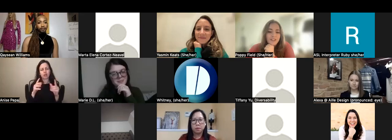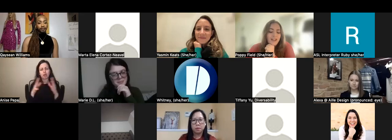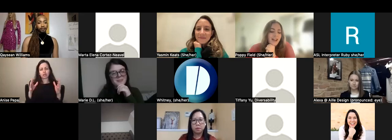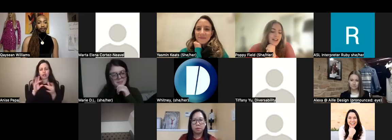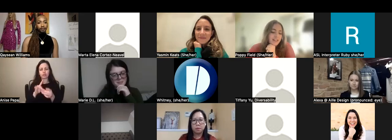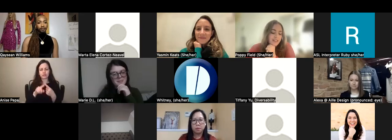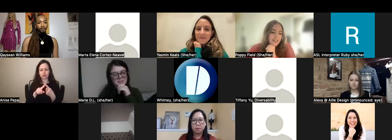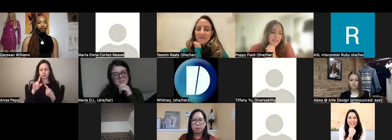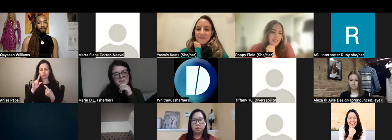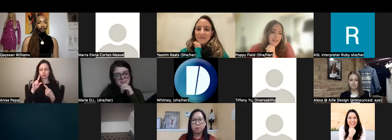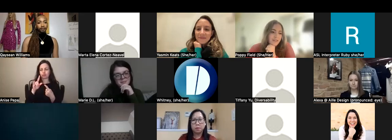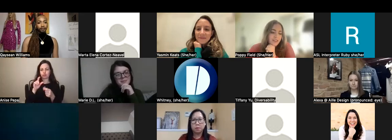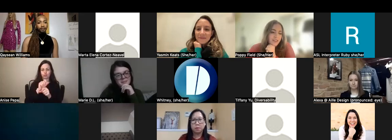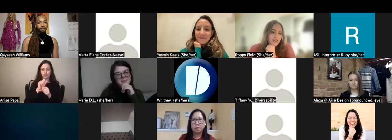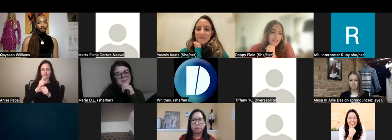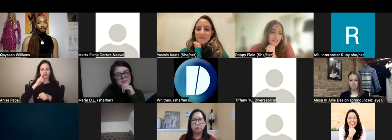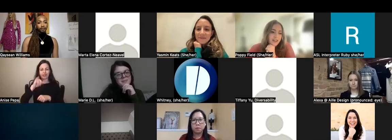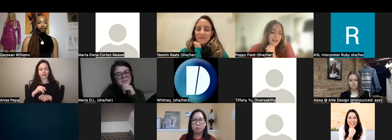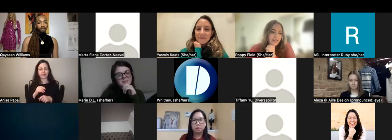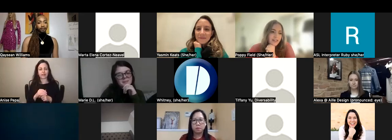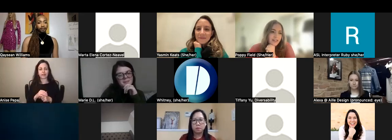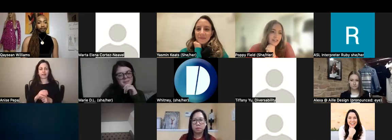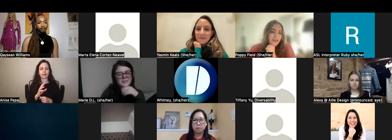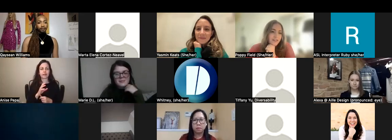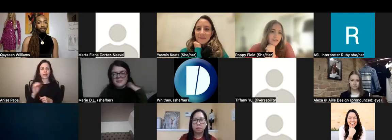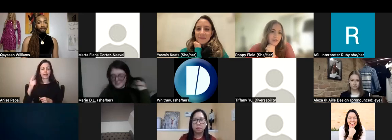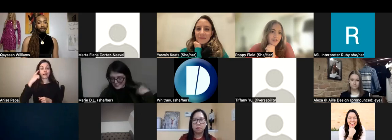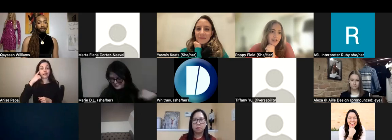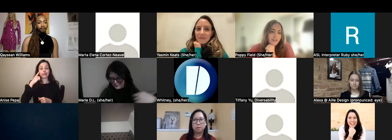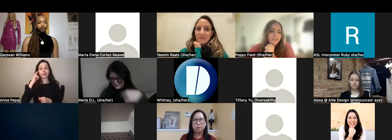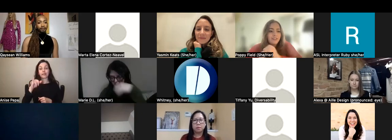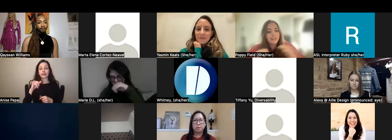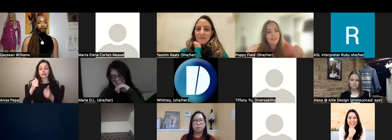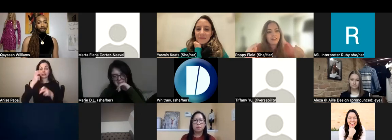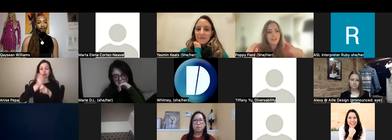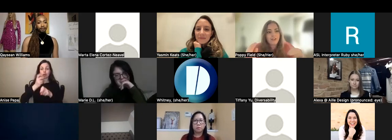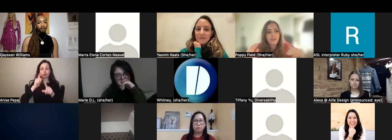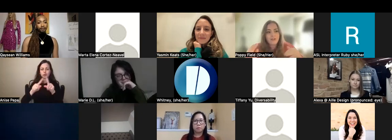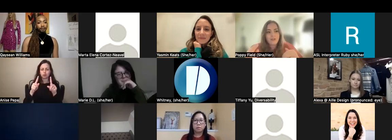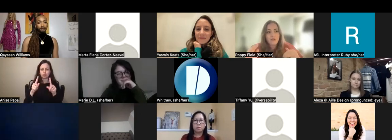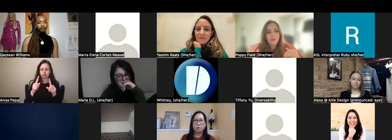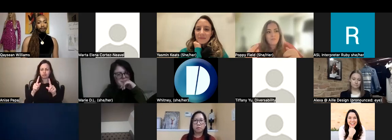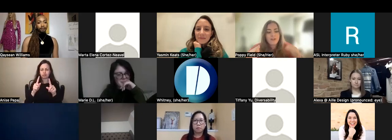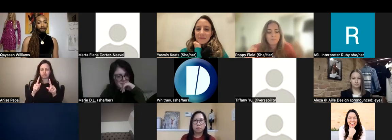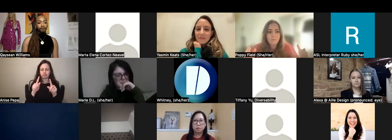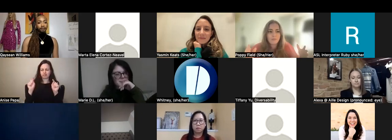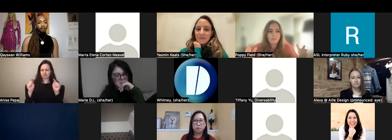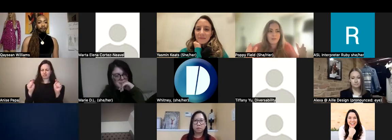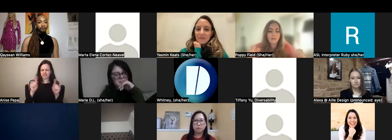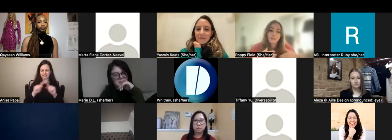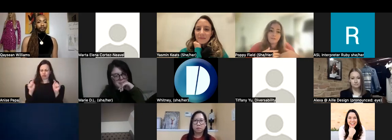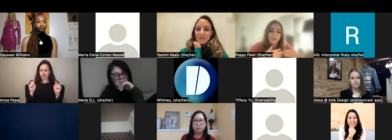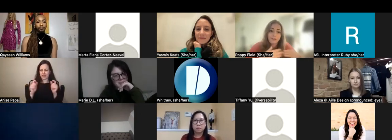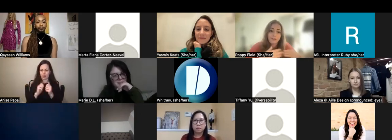sure. And I also think that it's hard to differentiate, because many people